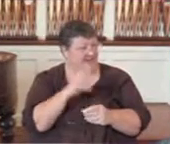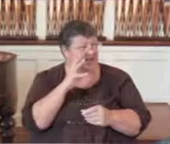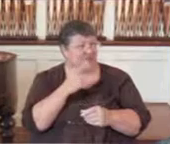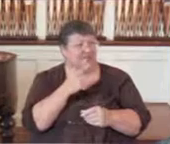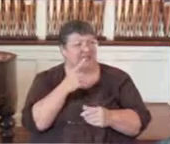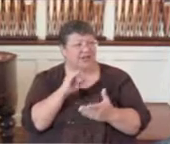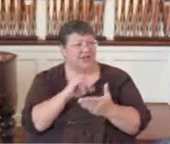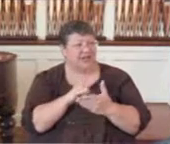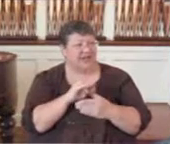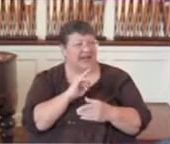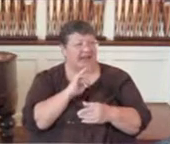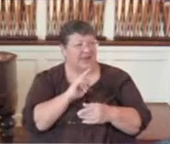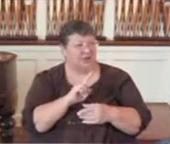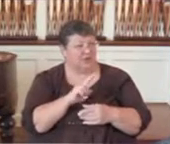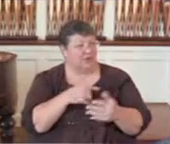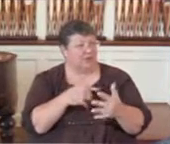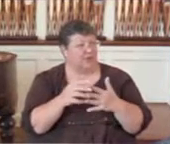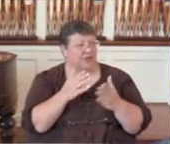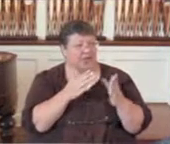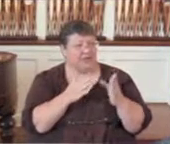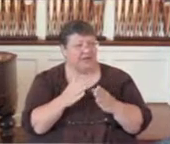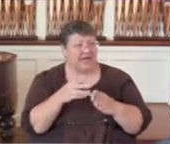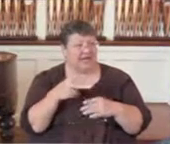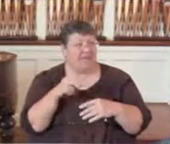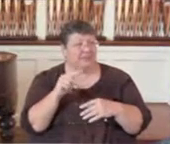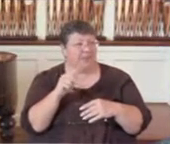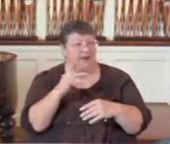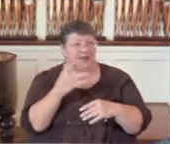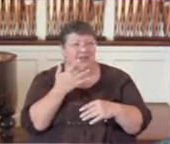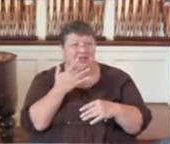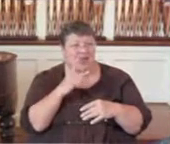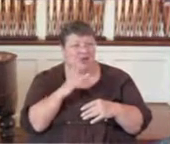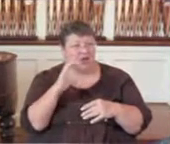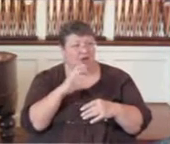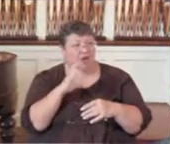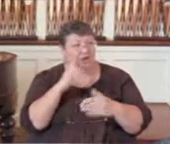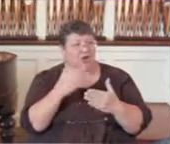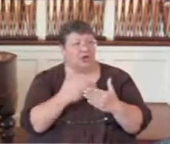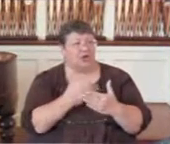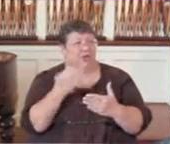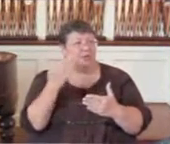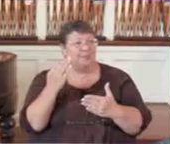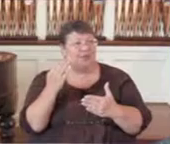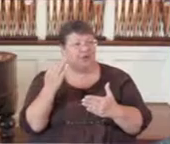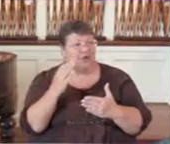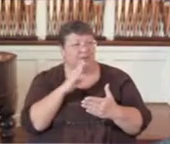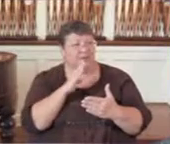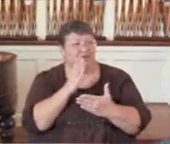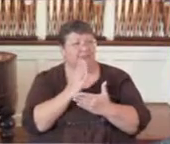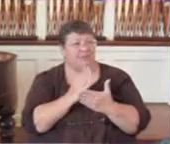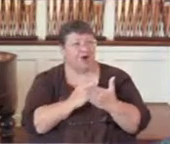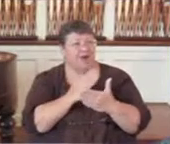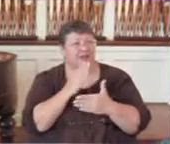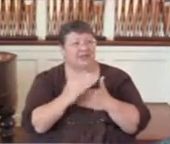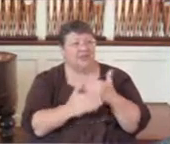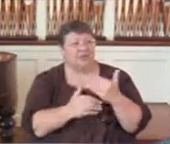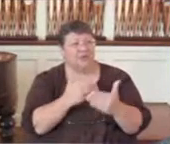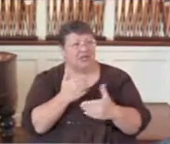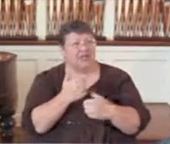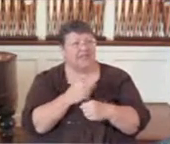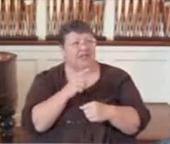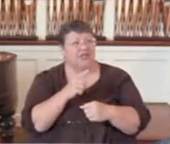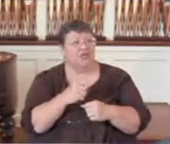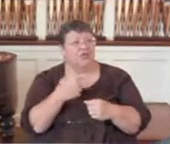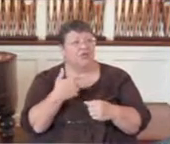you that absolutely. Whether you're planning a potluck or looking for a new minister, being part of the process makes